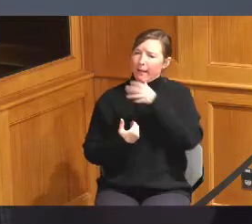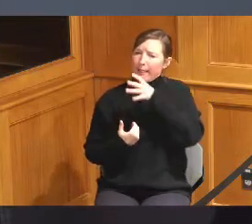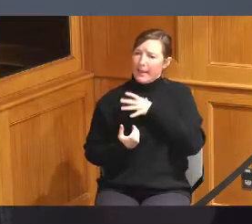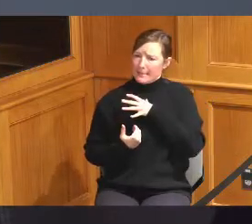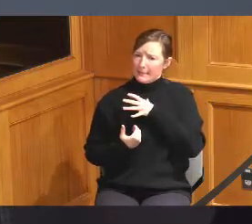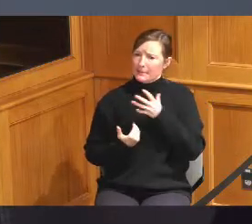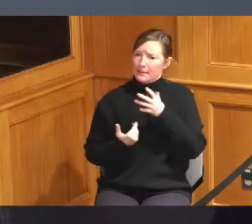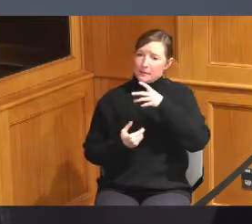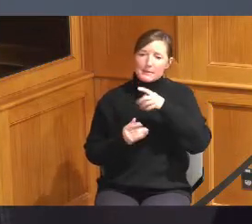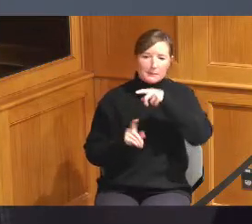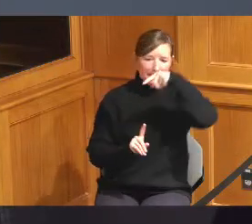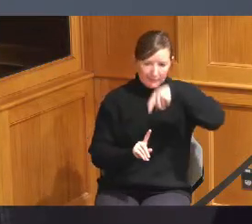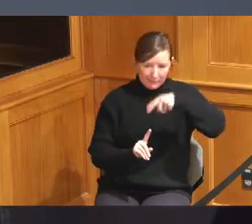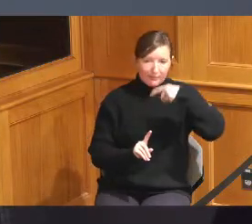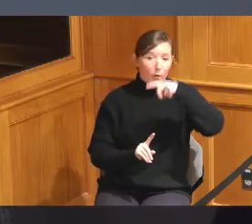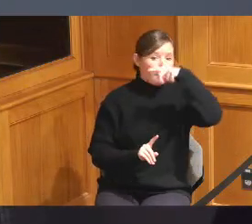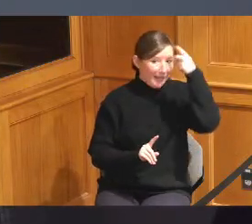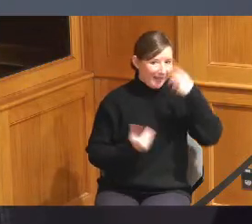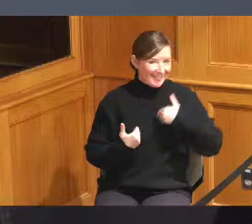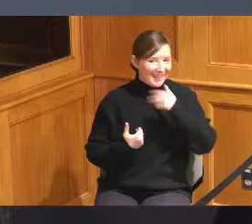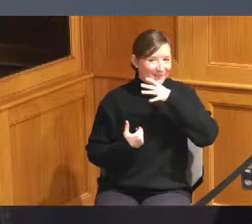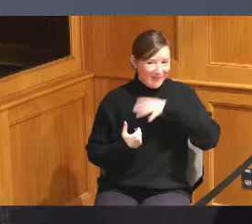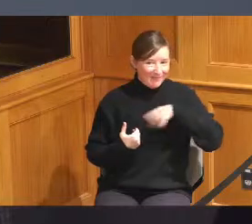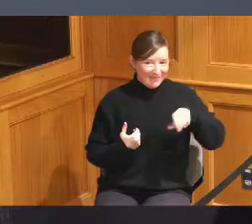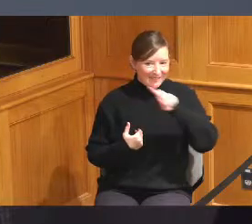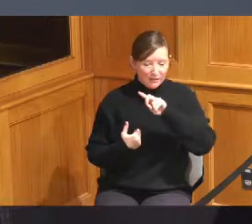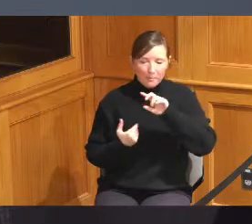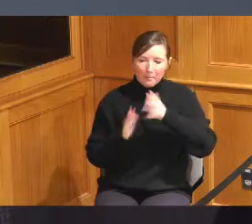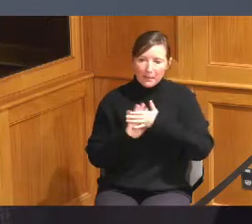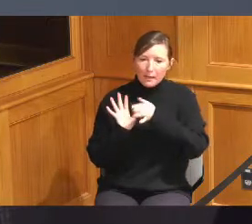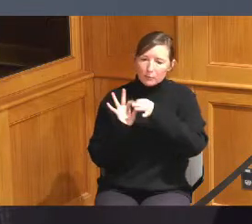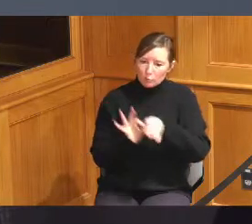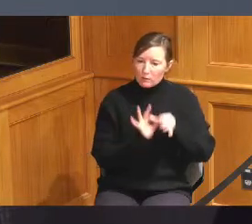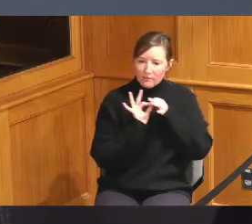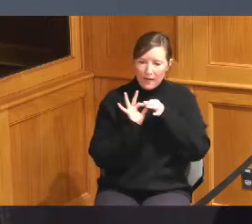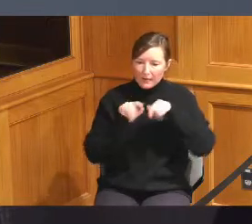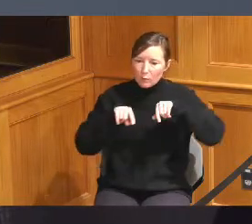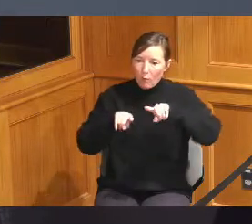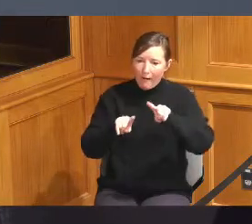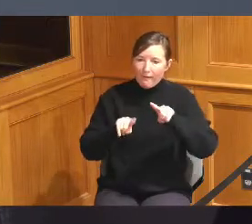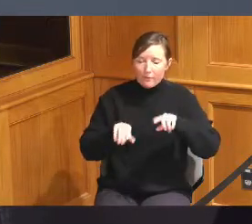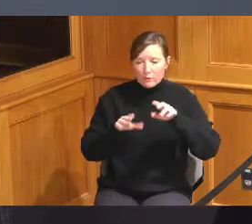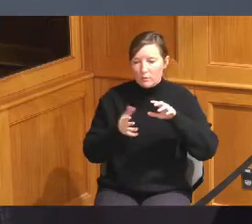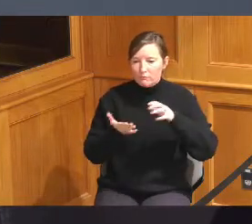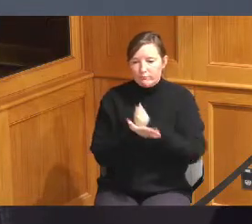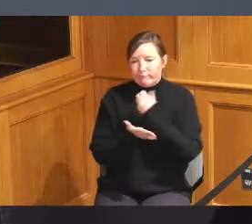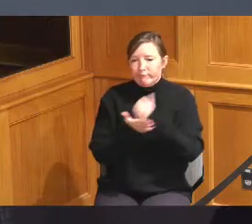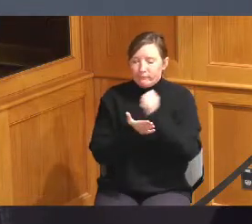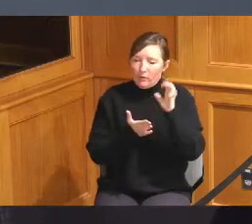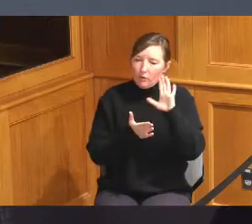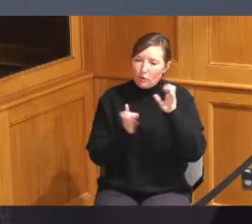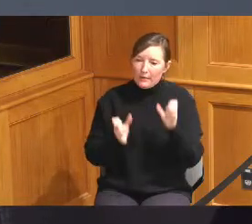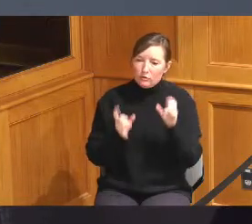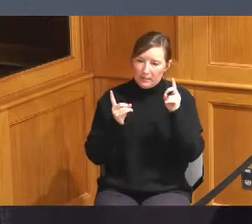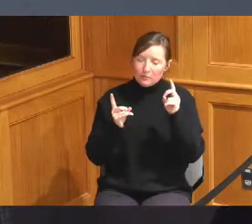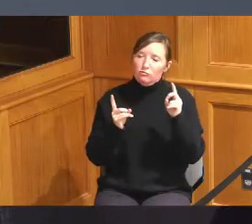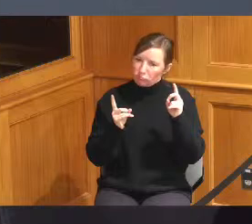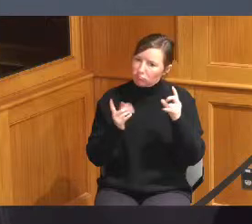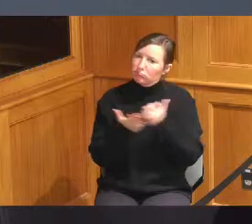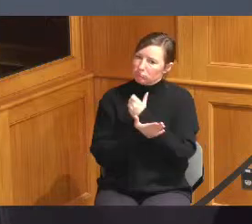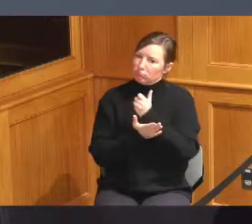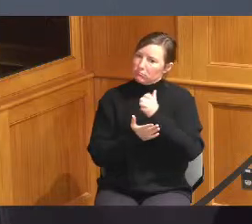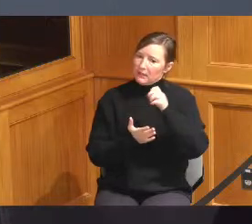specifically Black young ladies, had to unify themselves in the midst of their education. And so